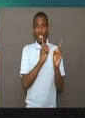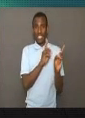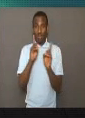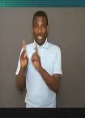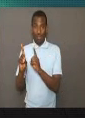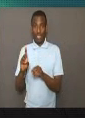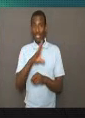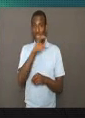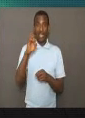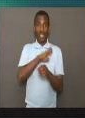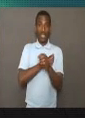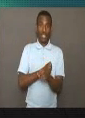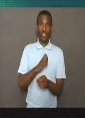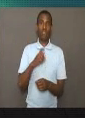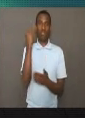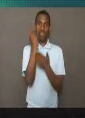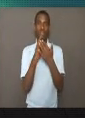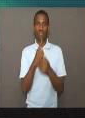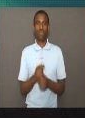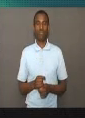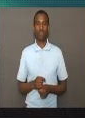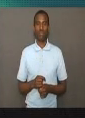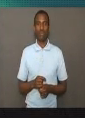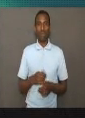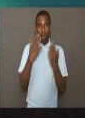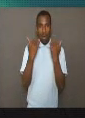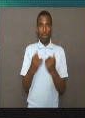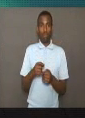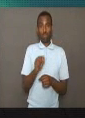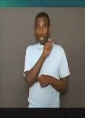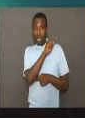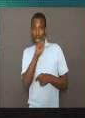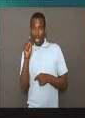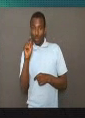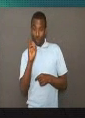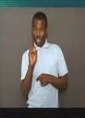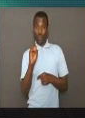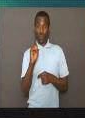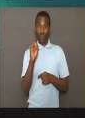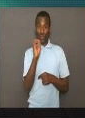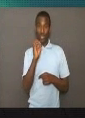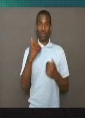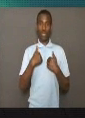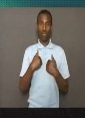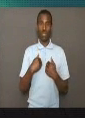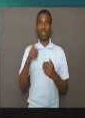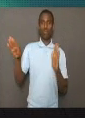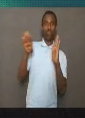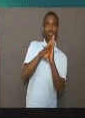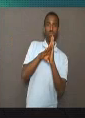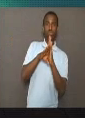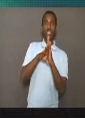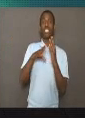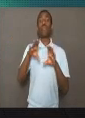energy. The line at 0 represents the equilibrium